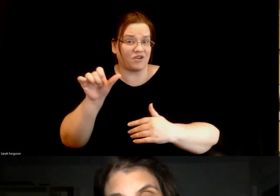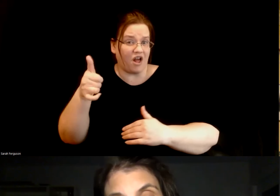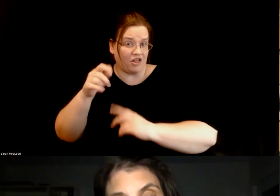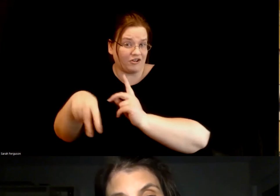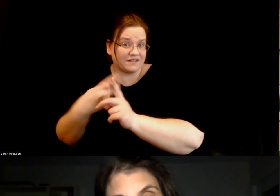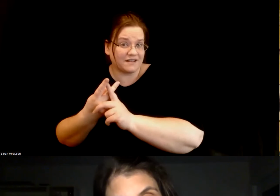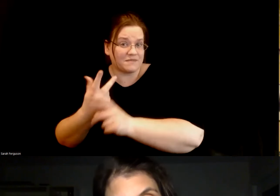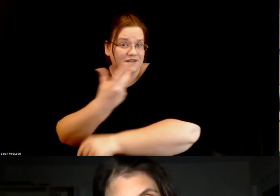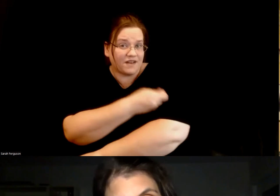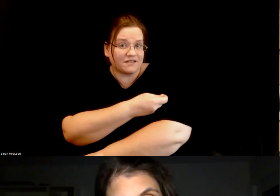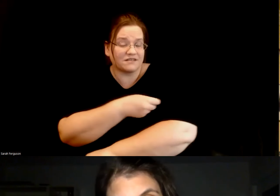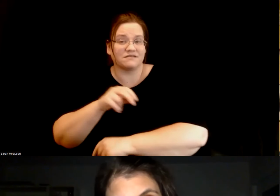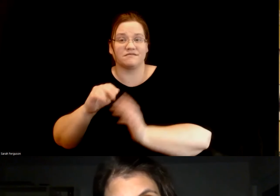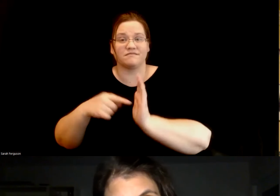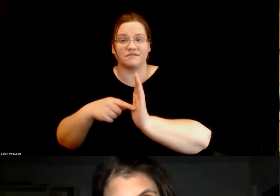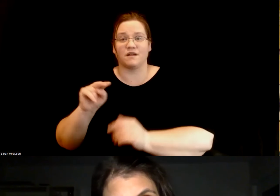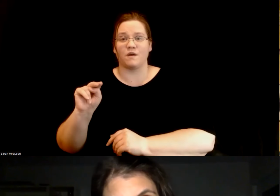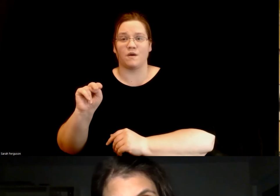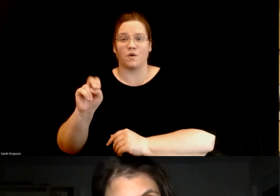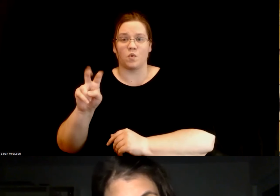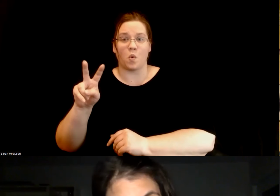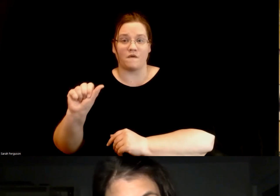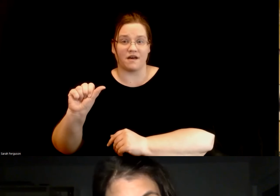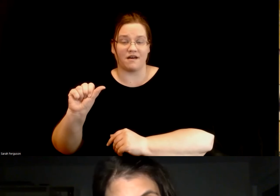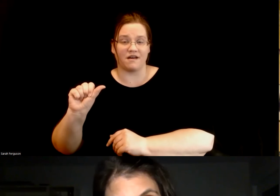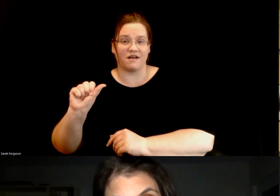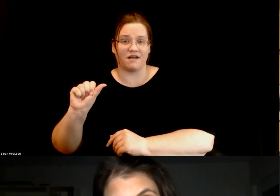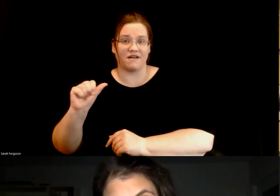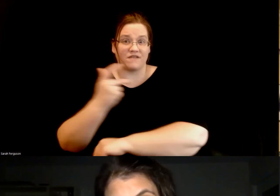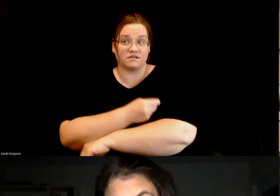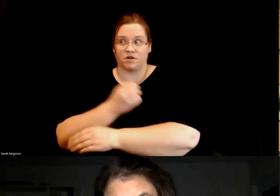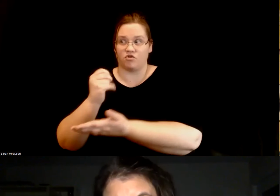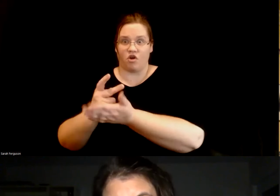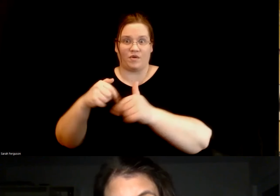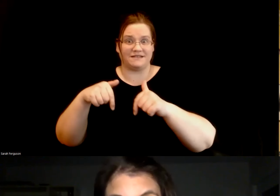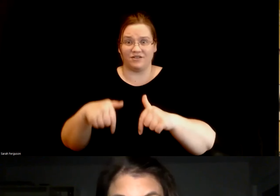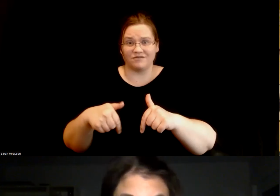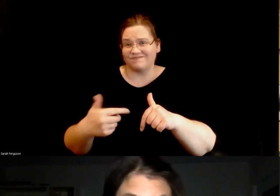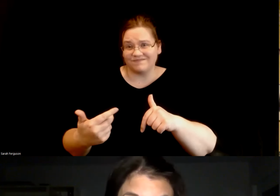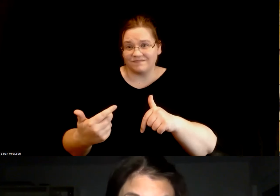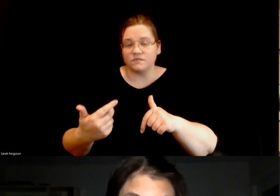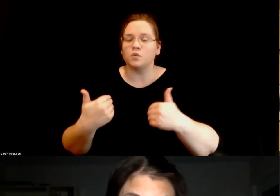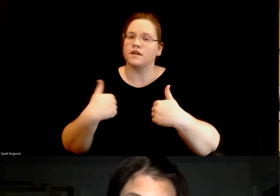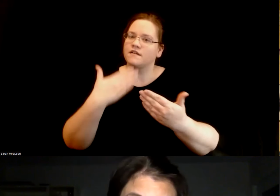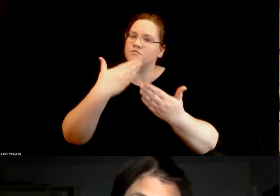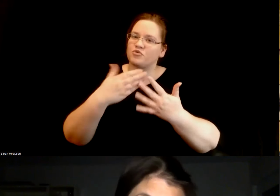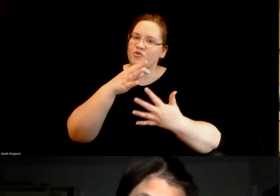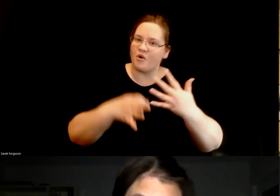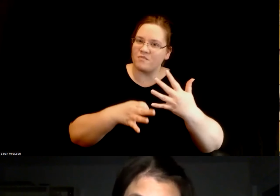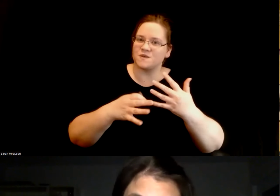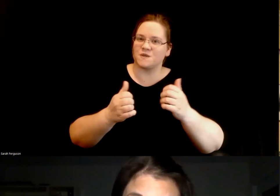of vaccines like the Novavax vaccine potentially even being authorized here, because we have so many good options with